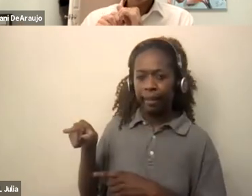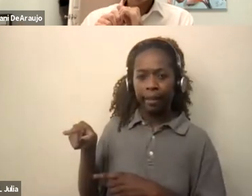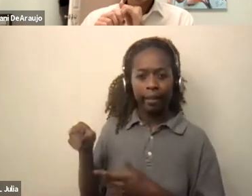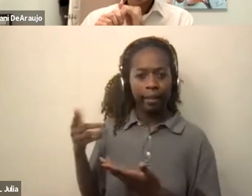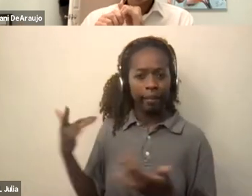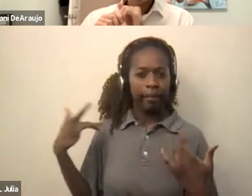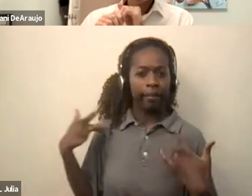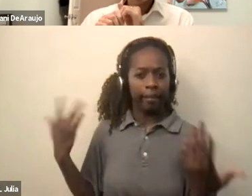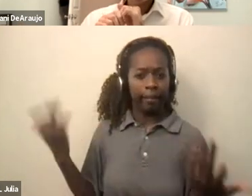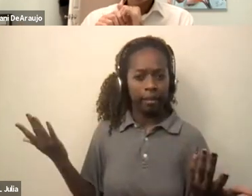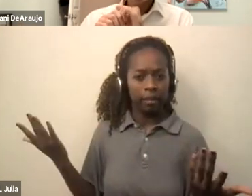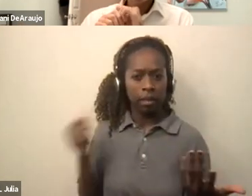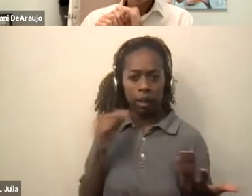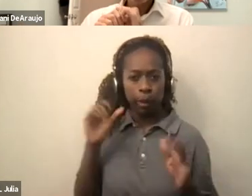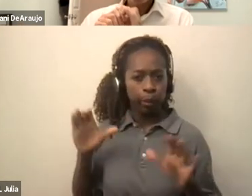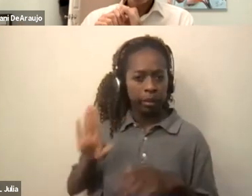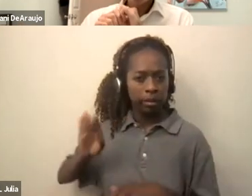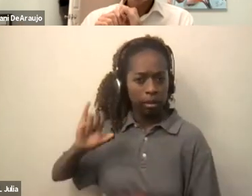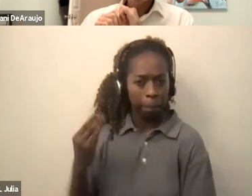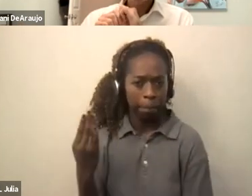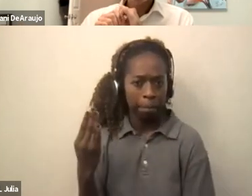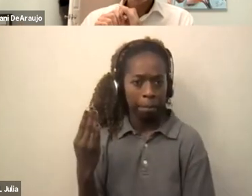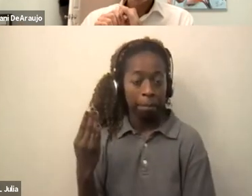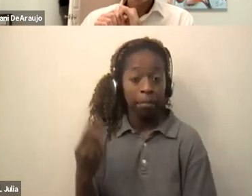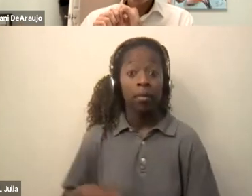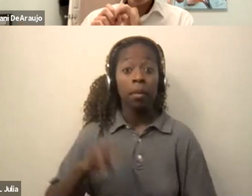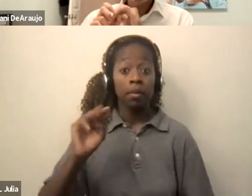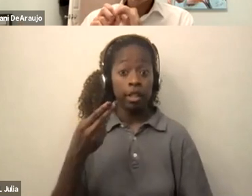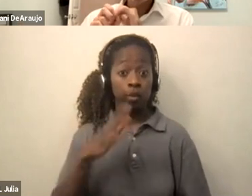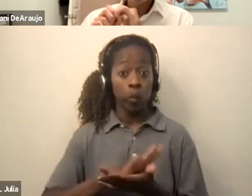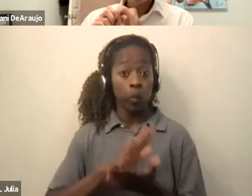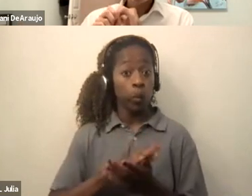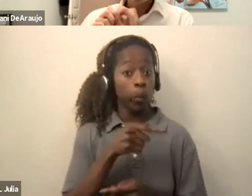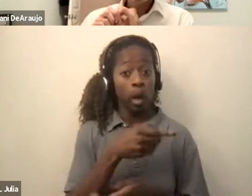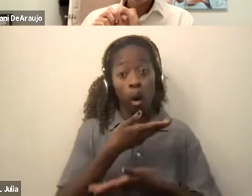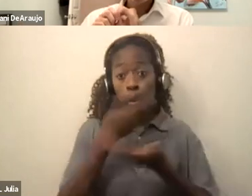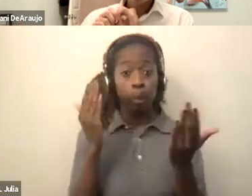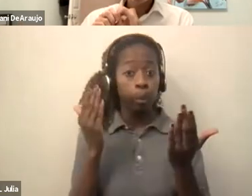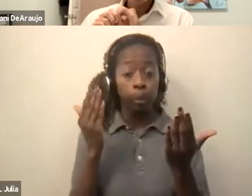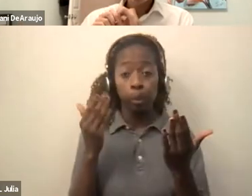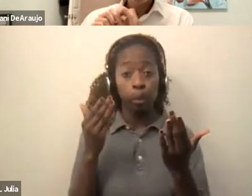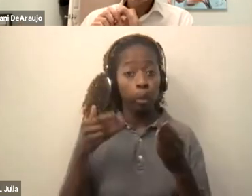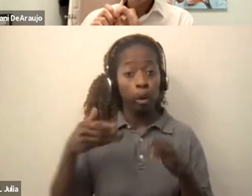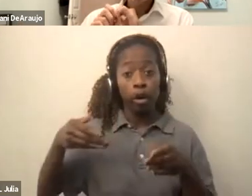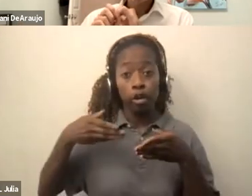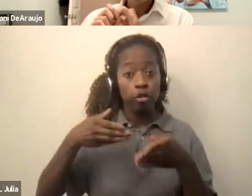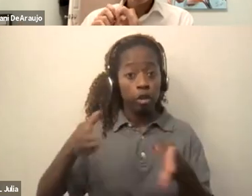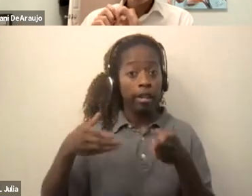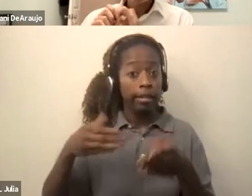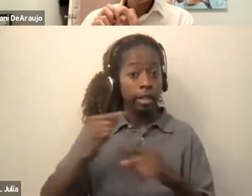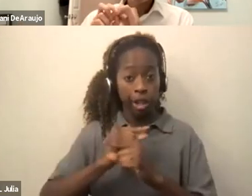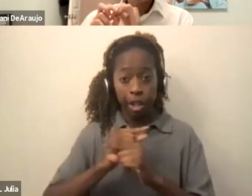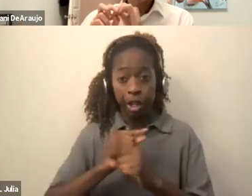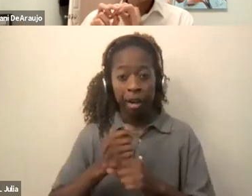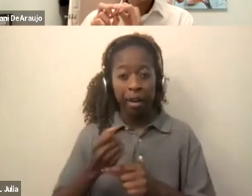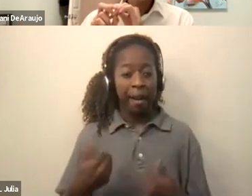at the school in mission hill and jamaica plain there is no crossing bars where there's a small street and school buses are being